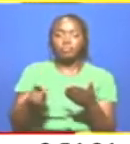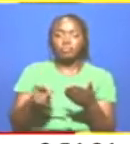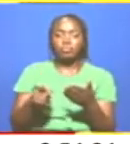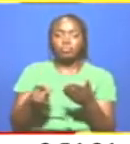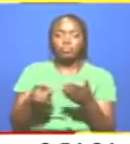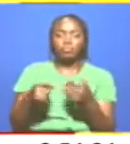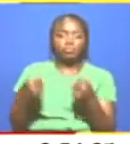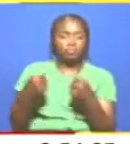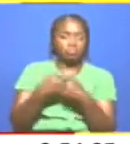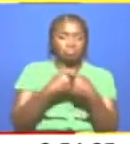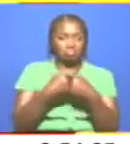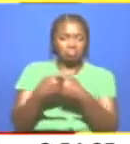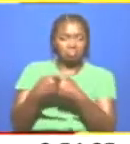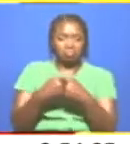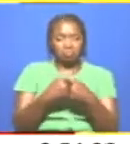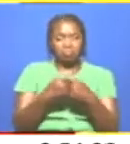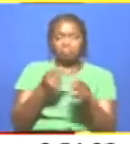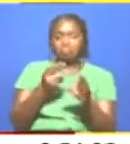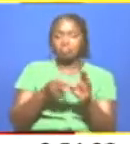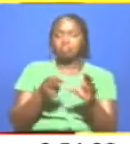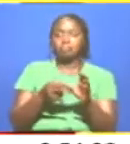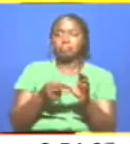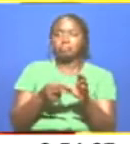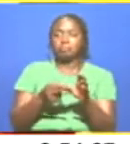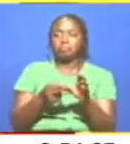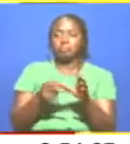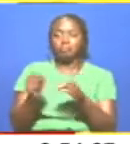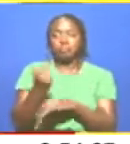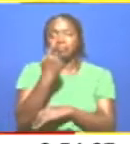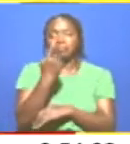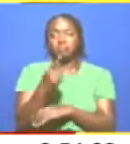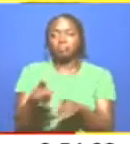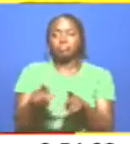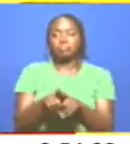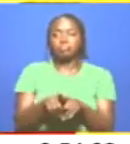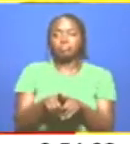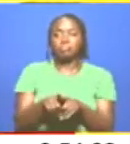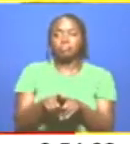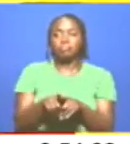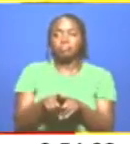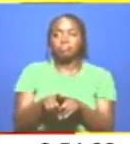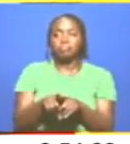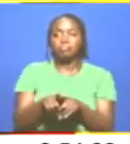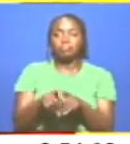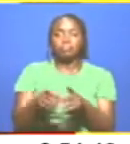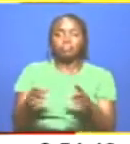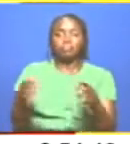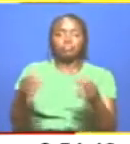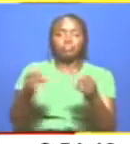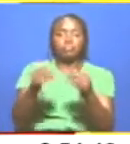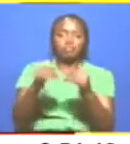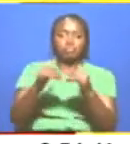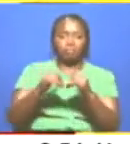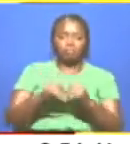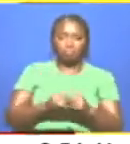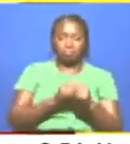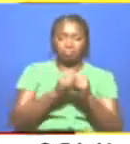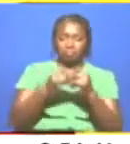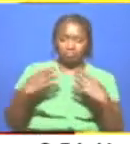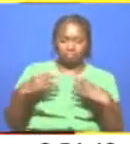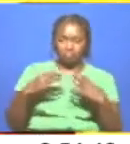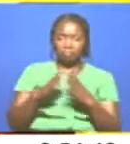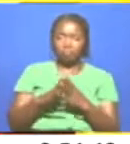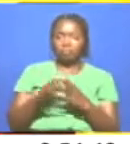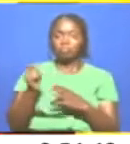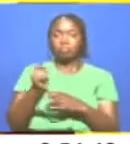such kind of participation, some kind of events. This really brings people together, and then we can see, once hockey is